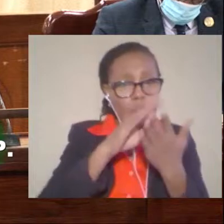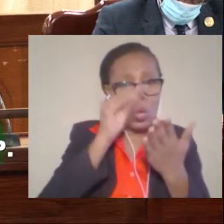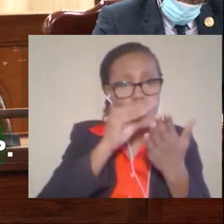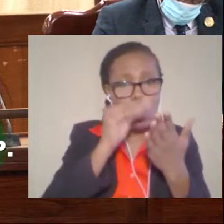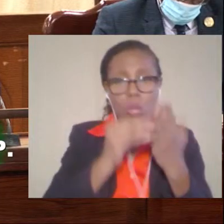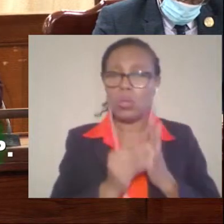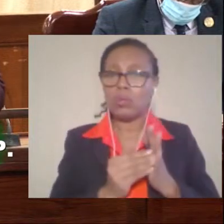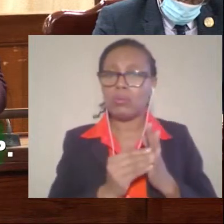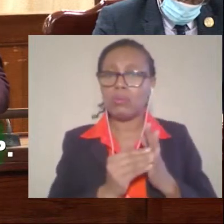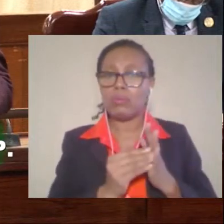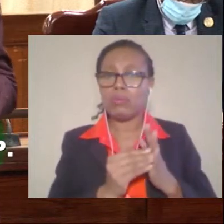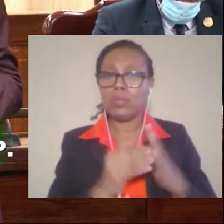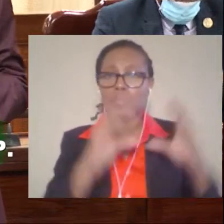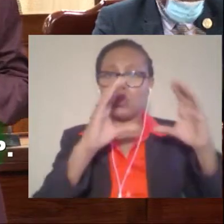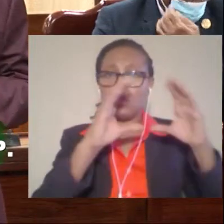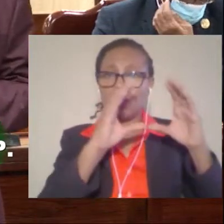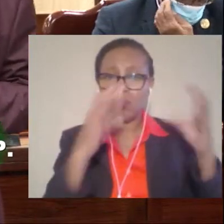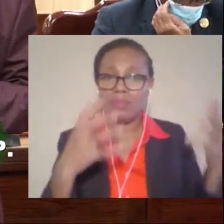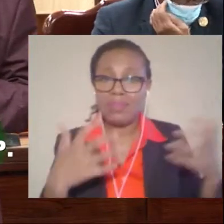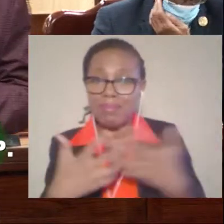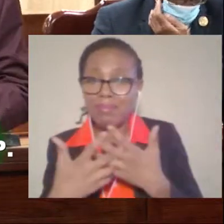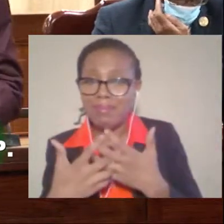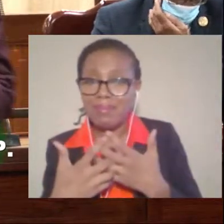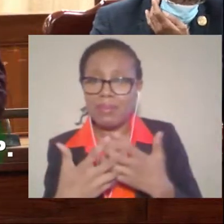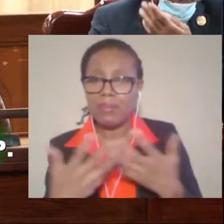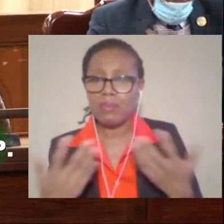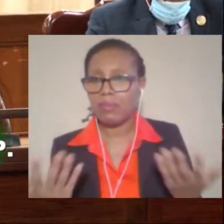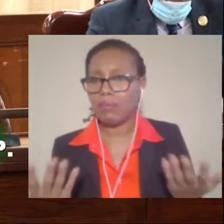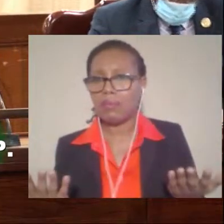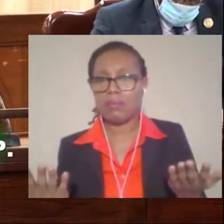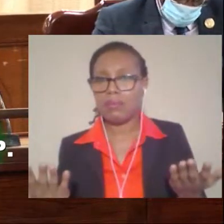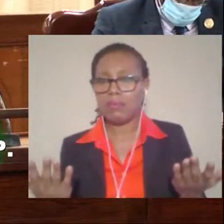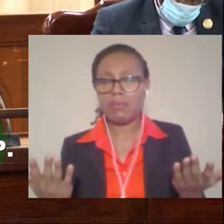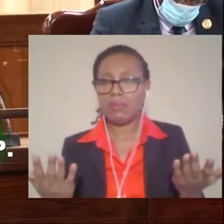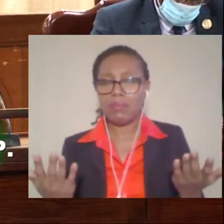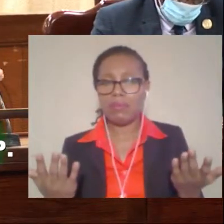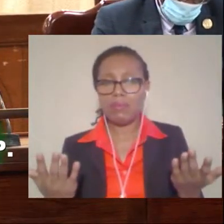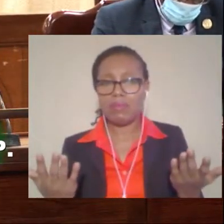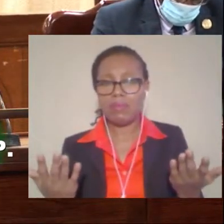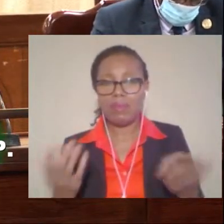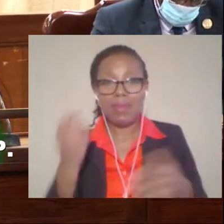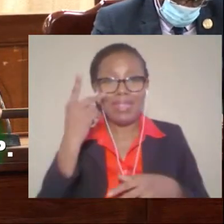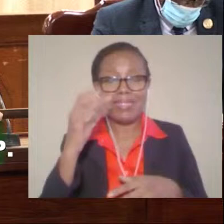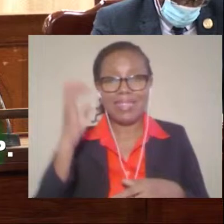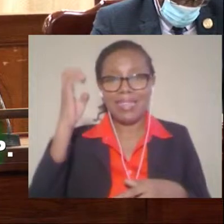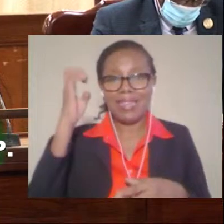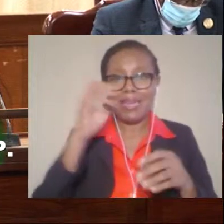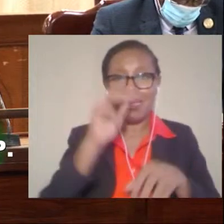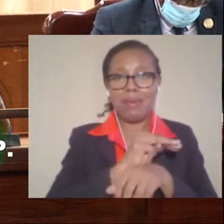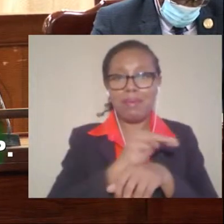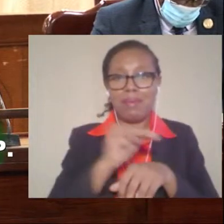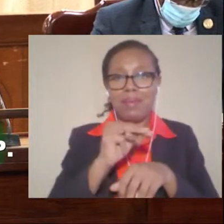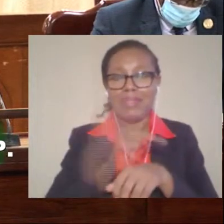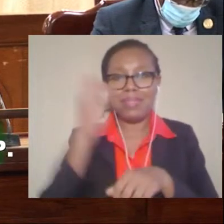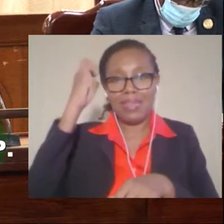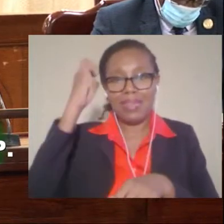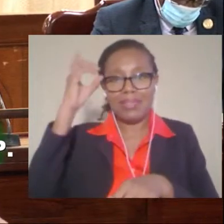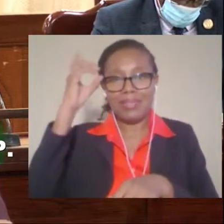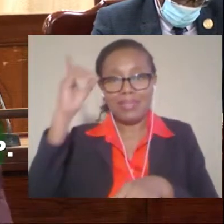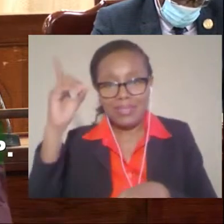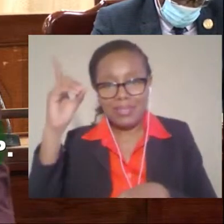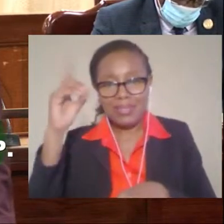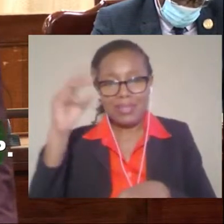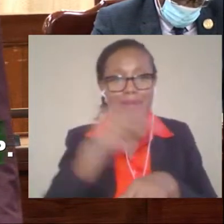part of the synergy that should be shaped between the Ministry of Labor and the Ministry of Education lies just here, in trying